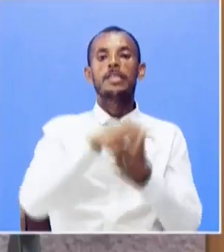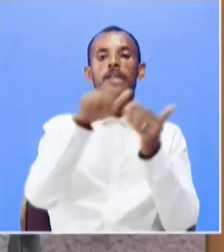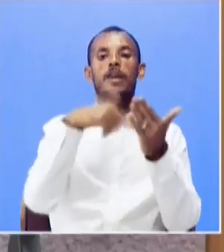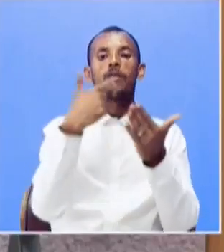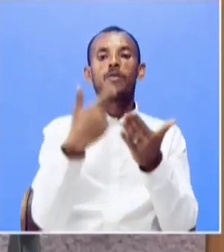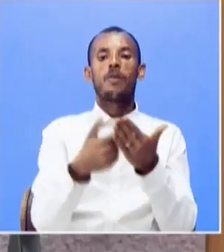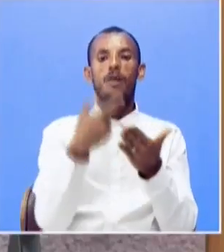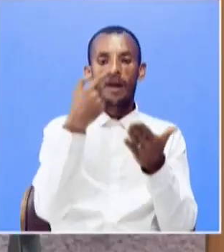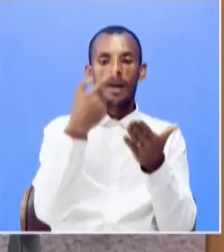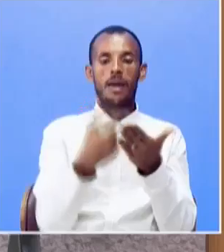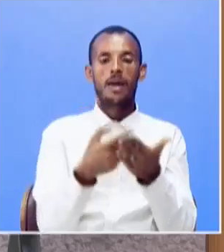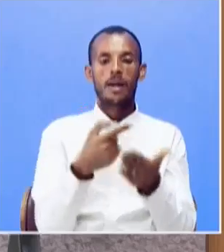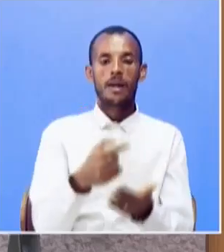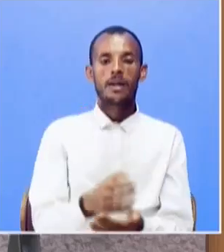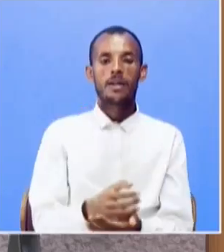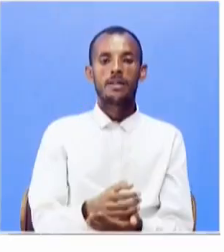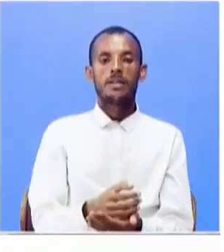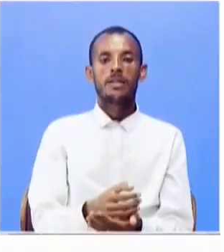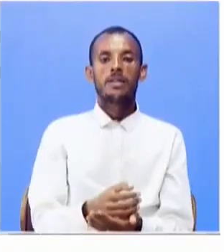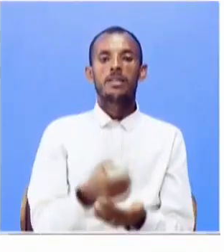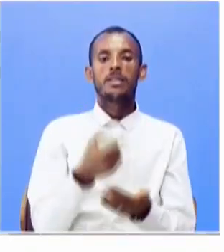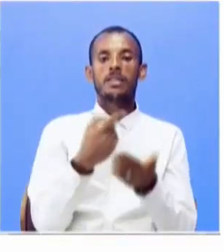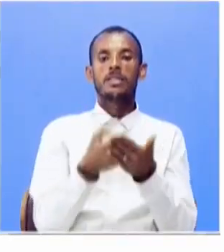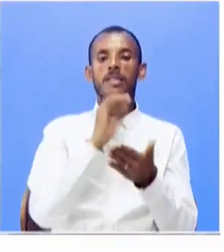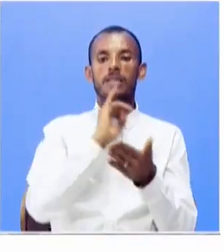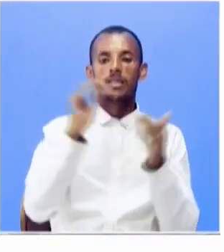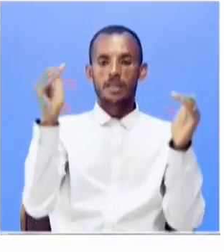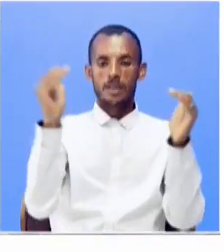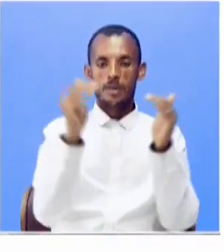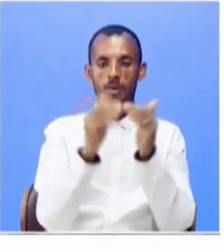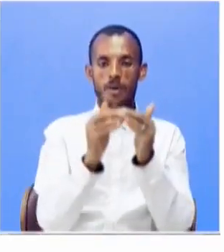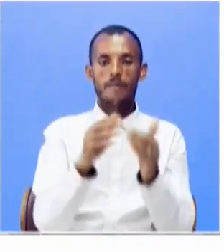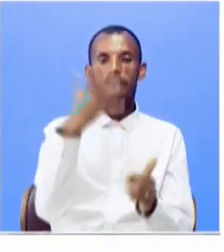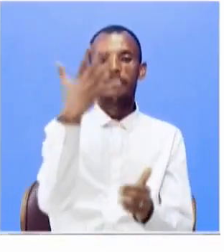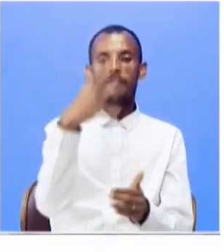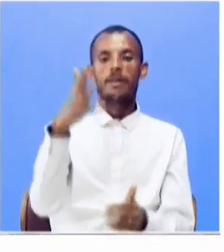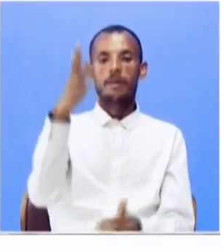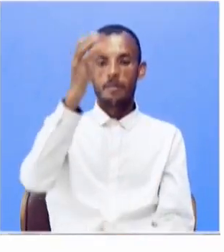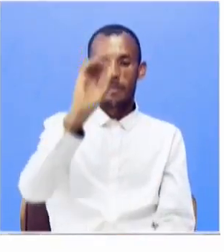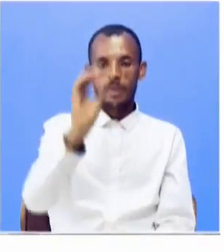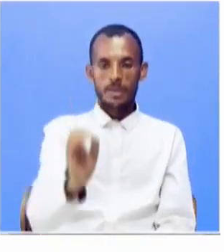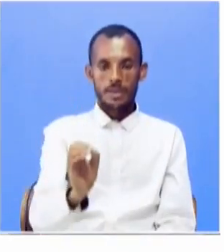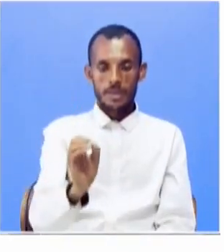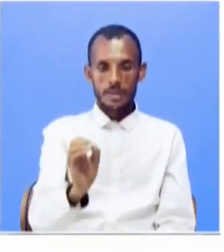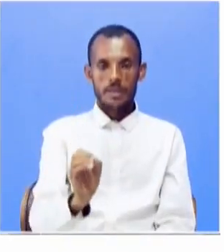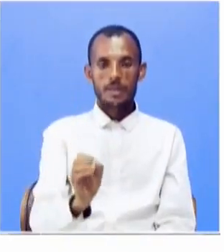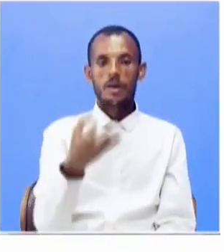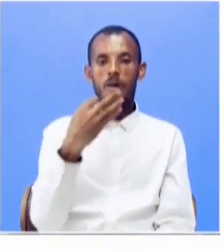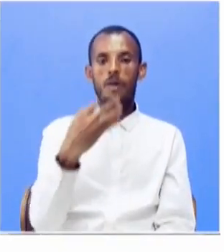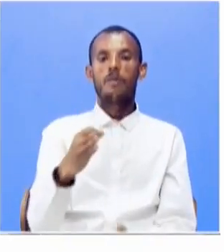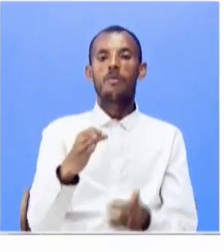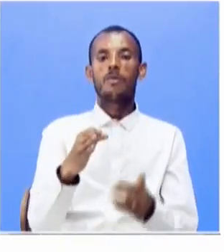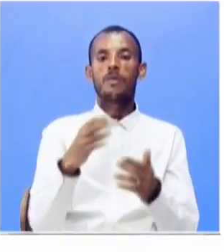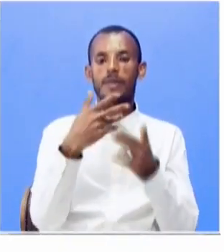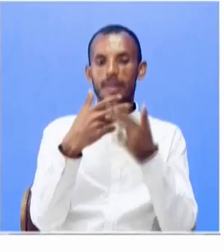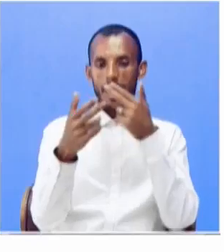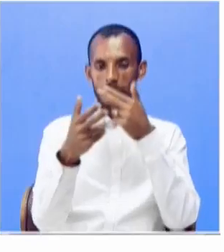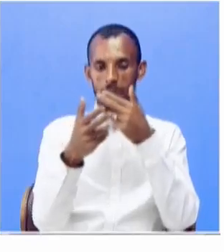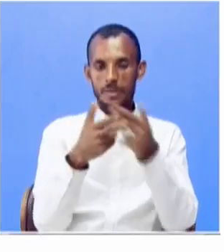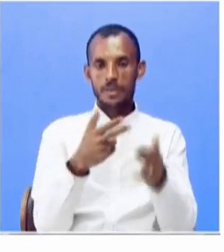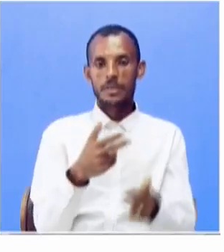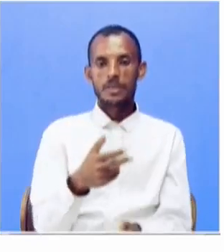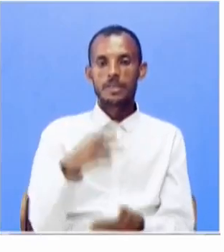Therefore, here, this is equal to 15% of means times the cost